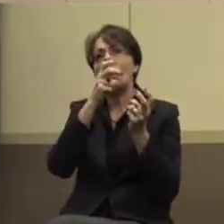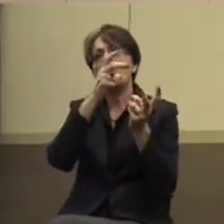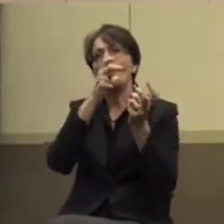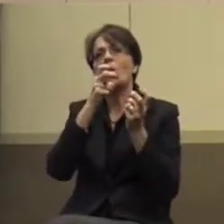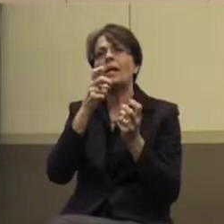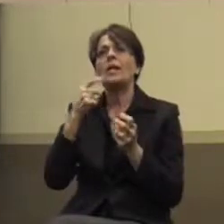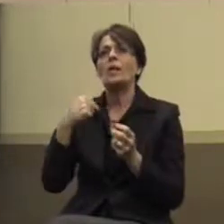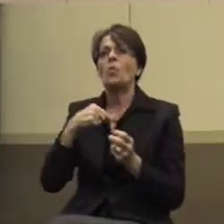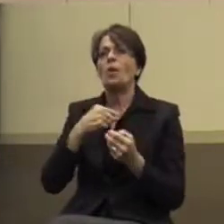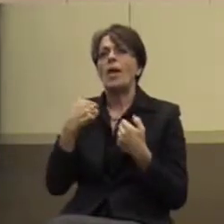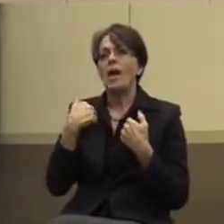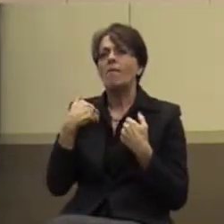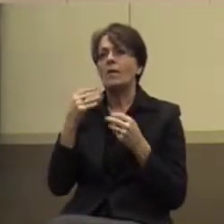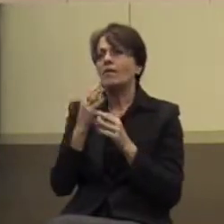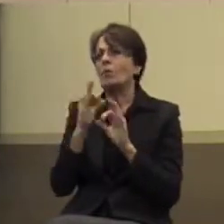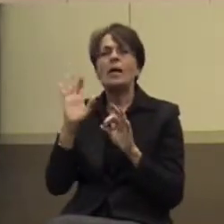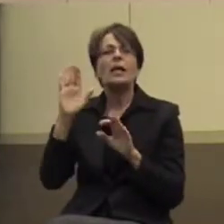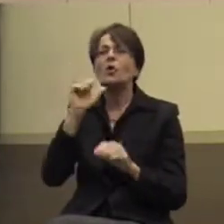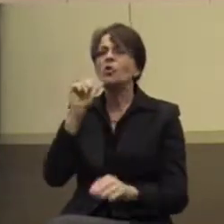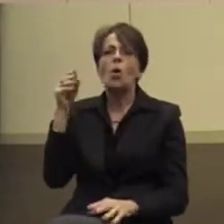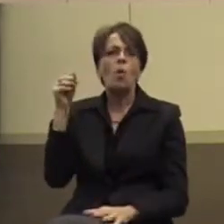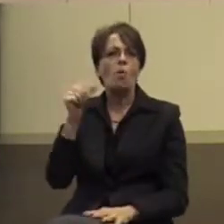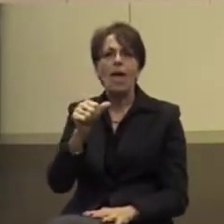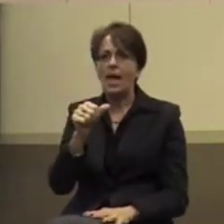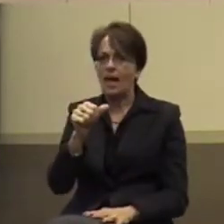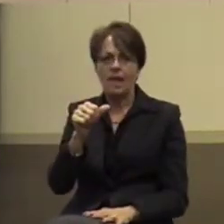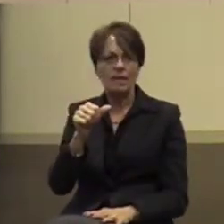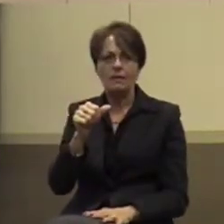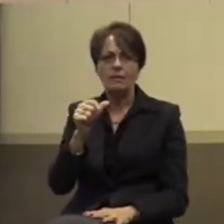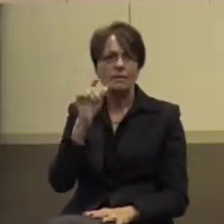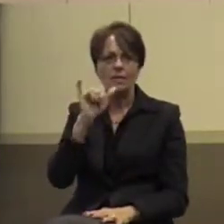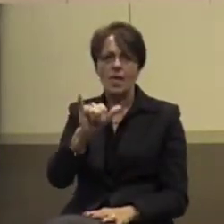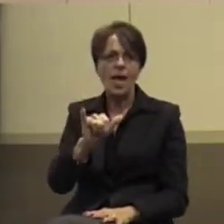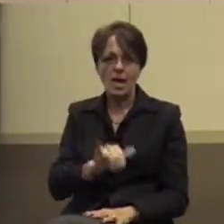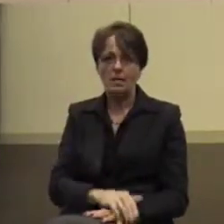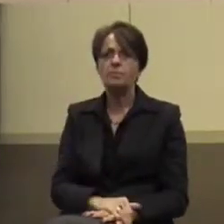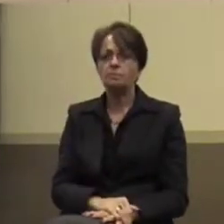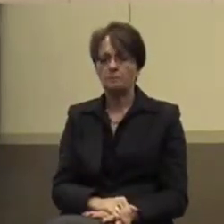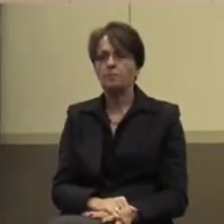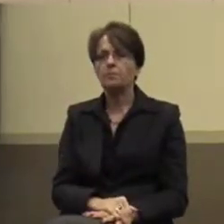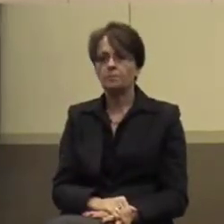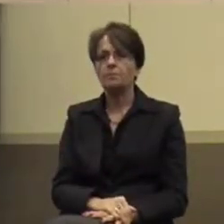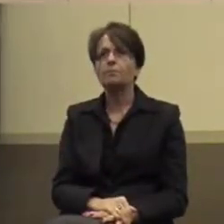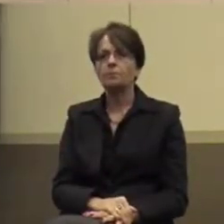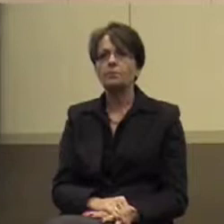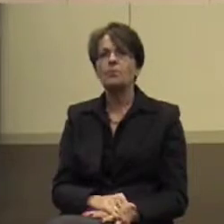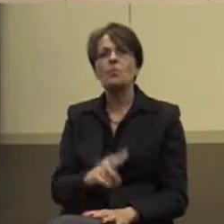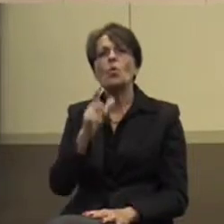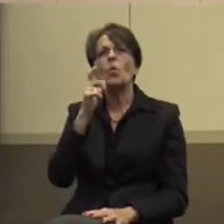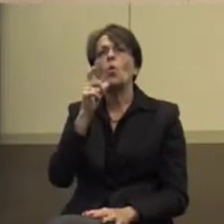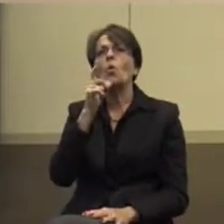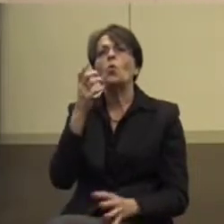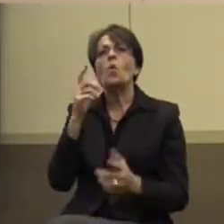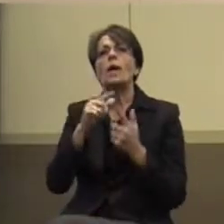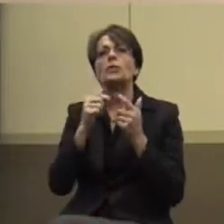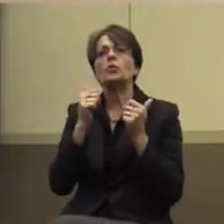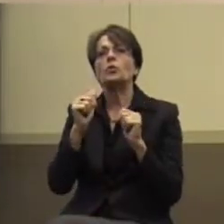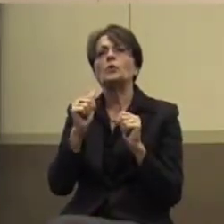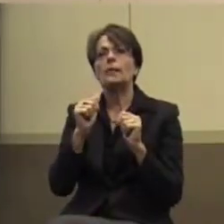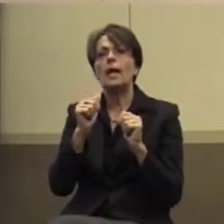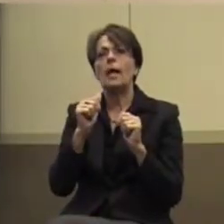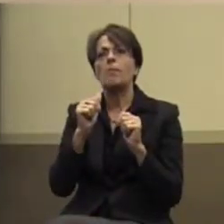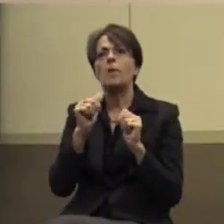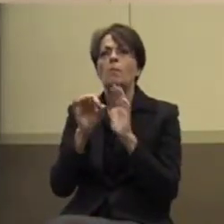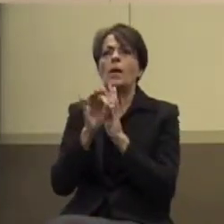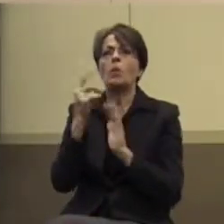downloaded. We have them free, so yeah, so don't pay for it. Okay, who wants to take a stab at like